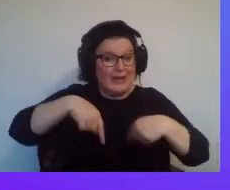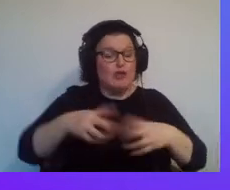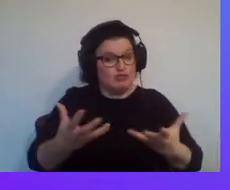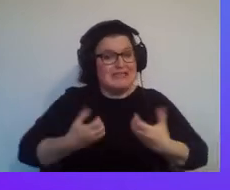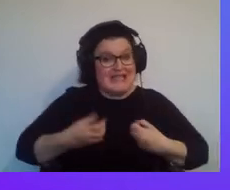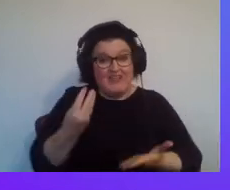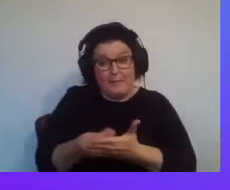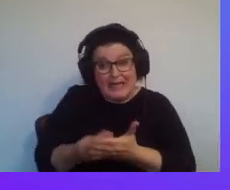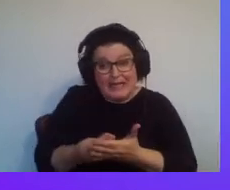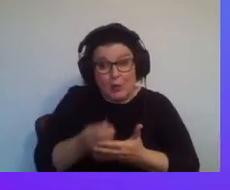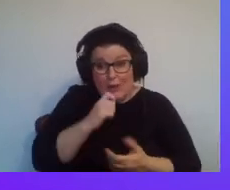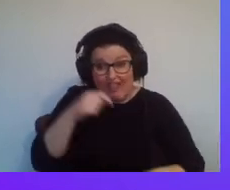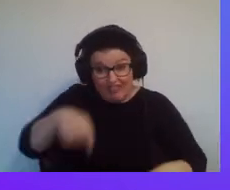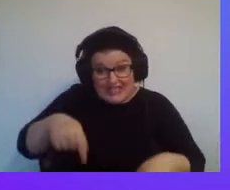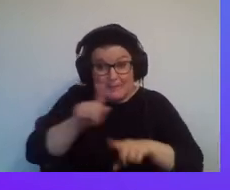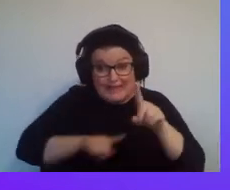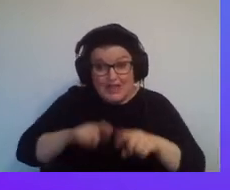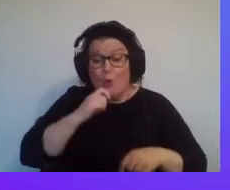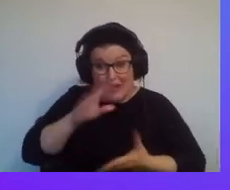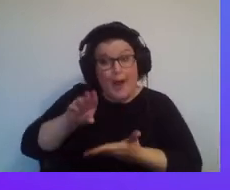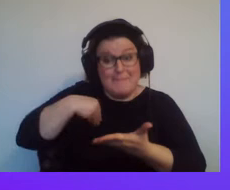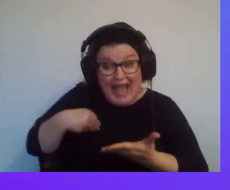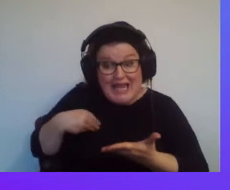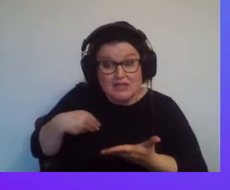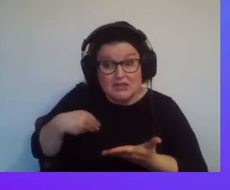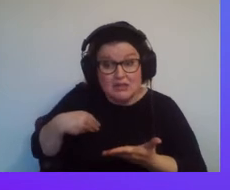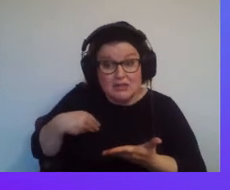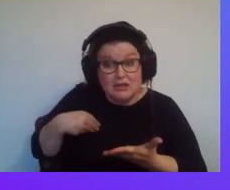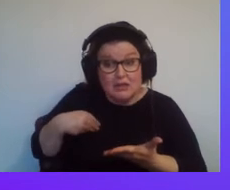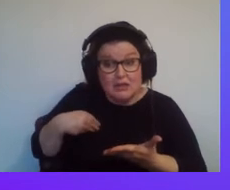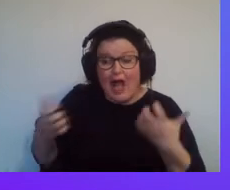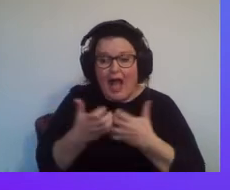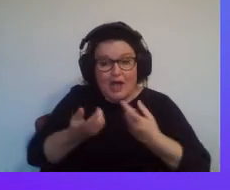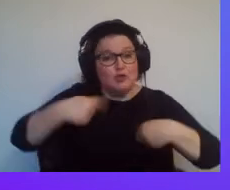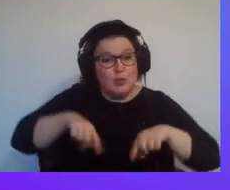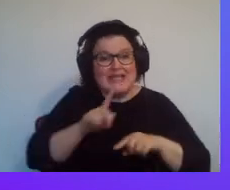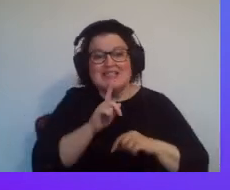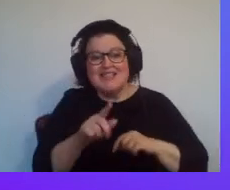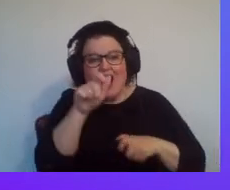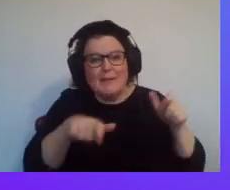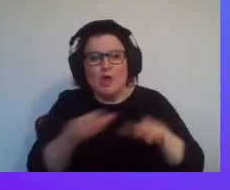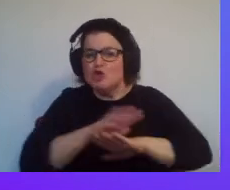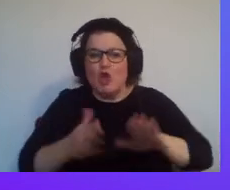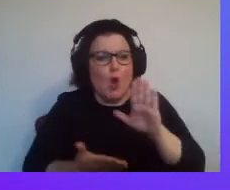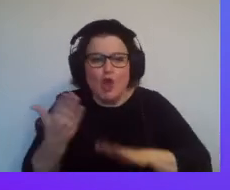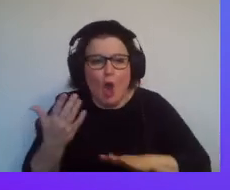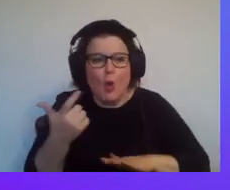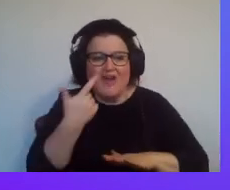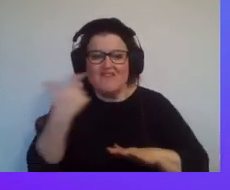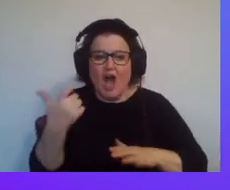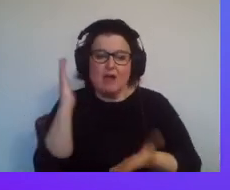this meeting here, we're getting paid. So how do we say to people, don't go, go and get yourself tested,